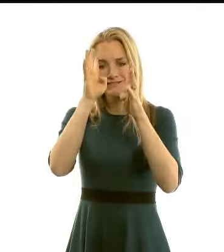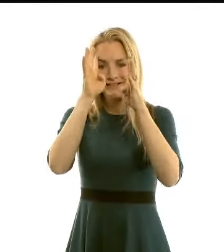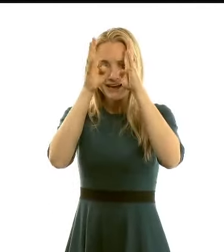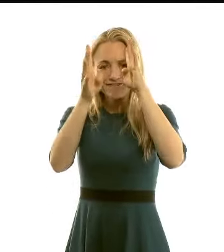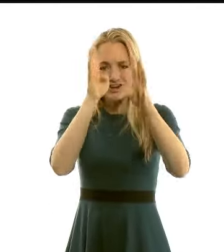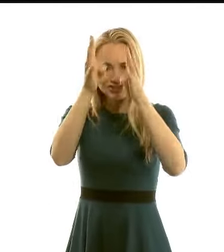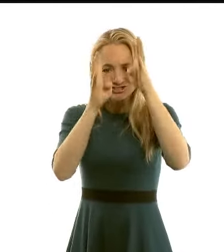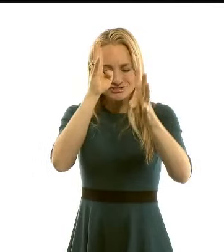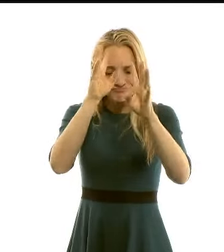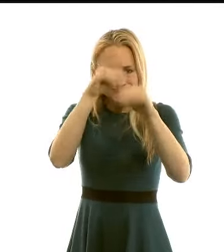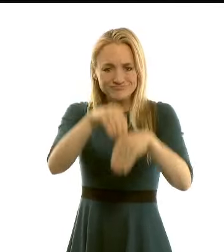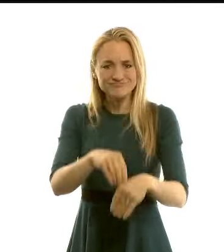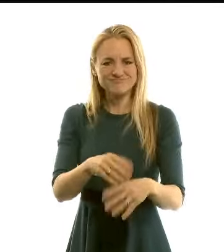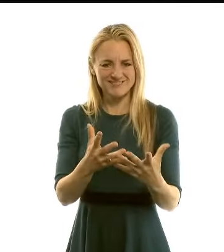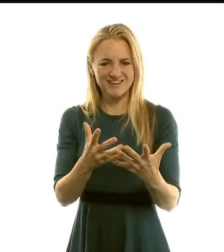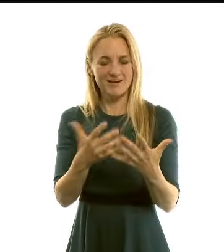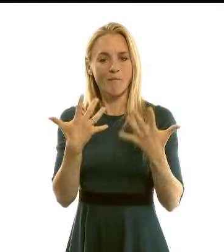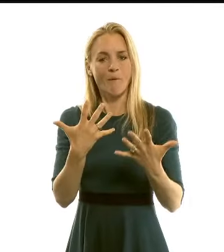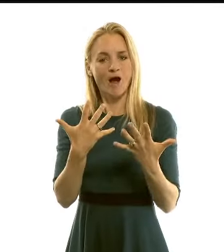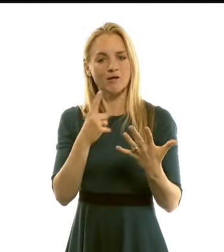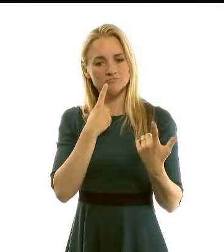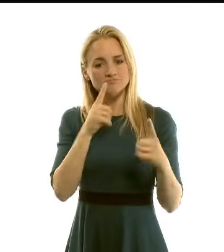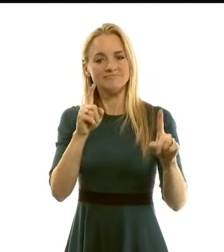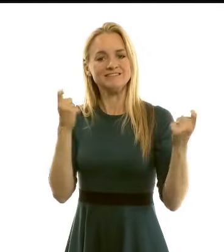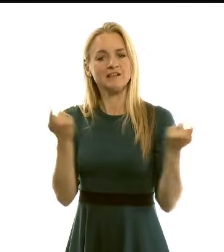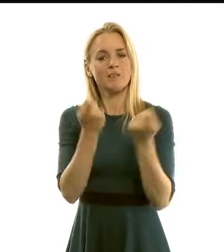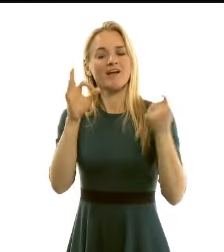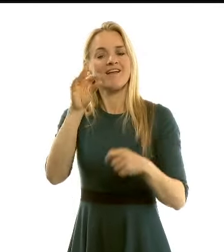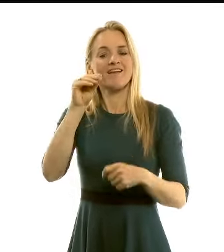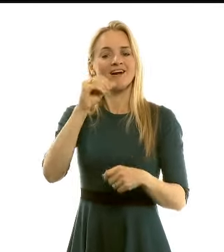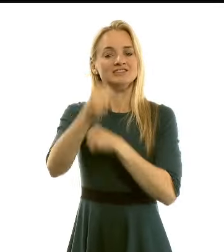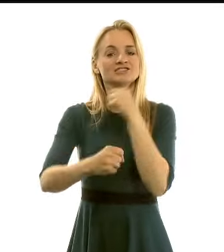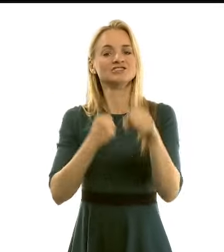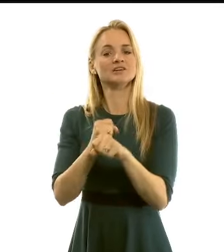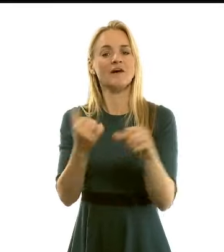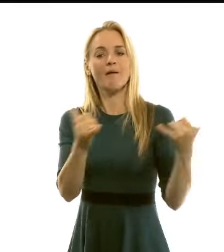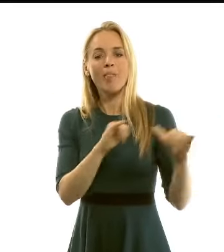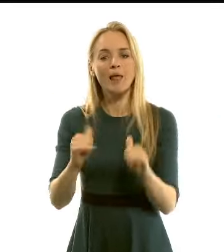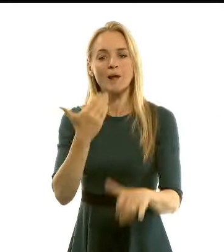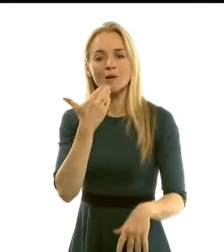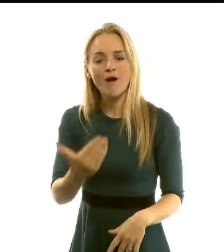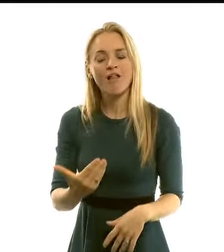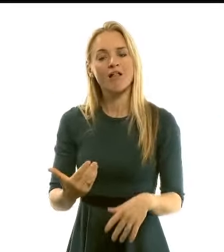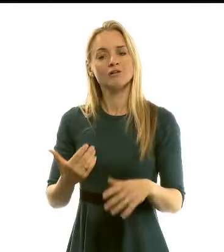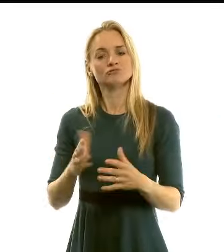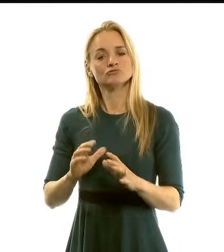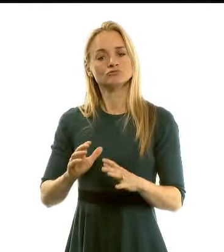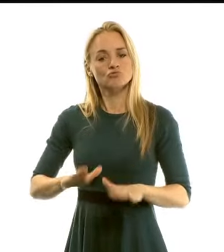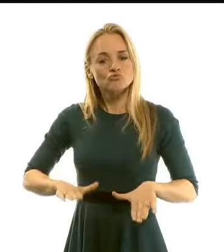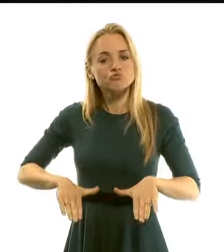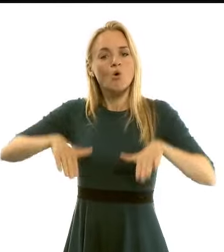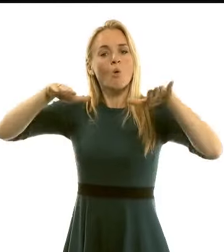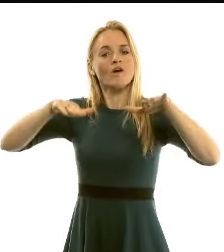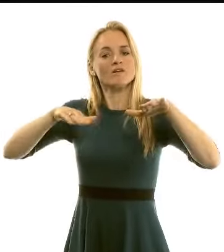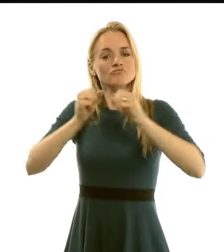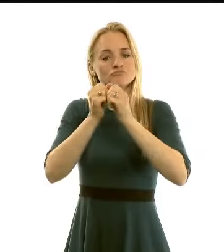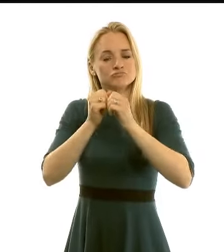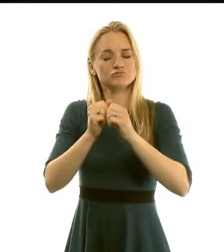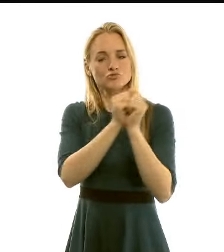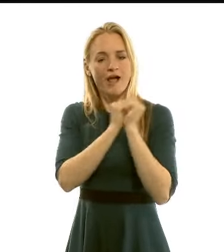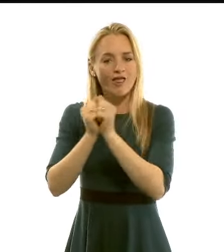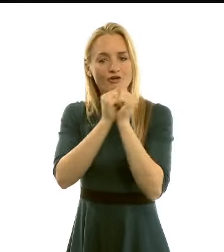celebrates 90 years of playing well, growing together, and innovation and creativity. Masters, you